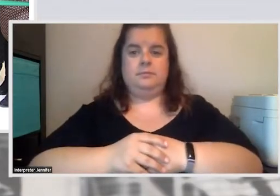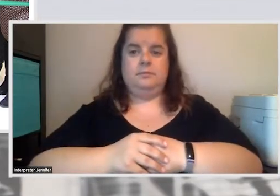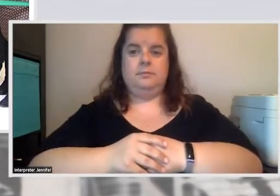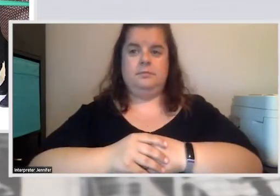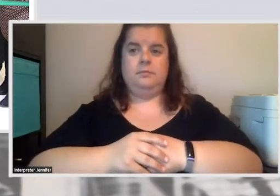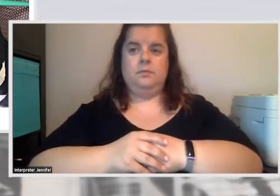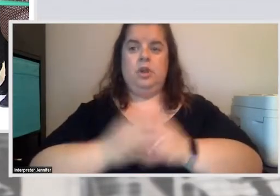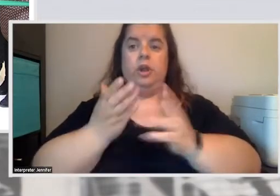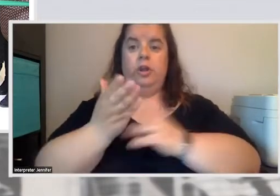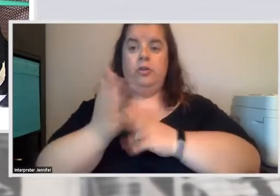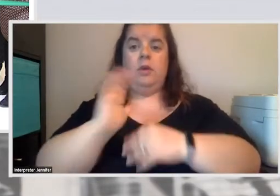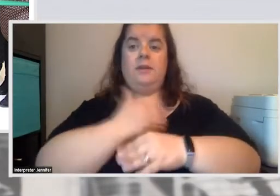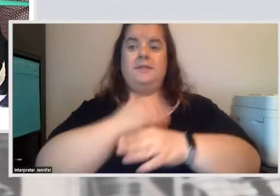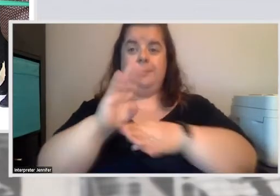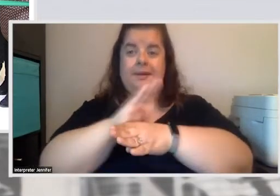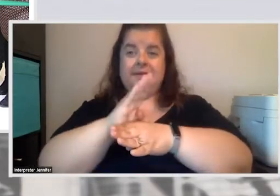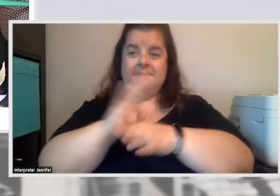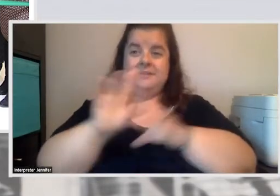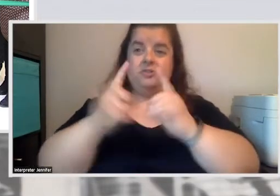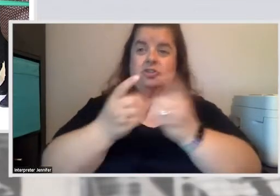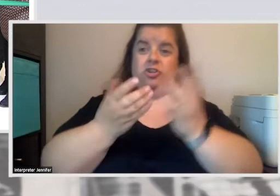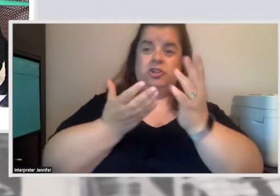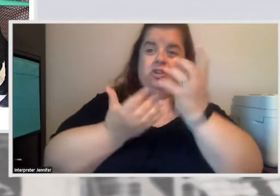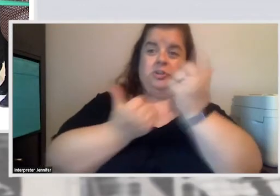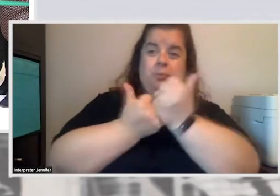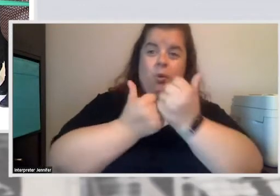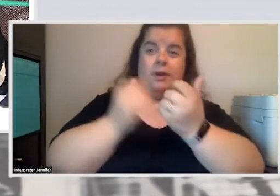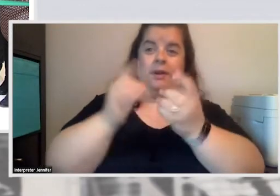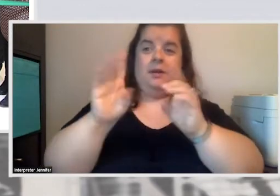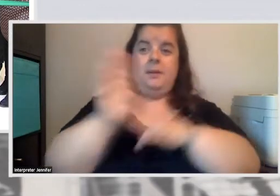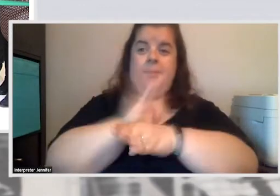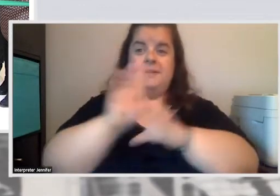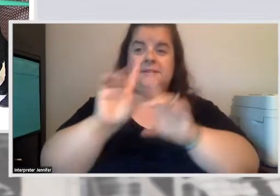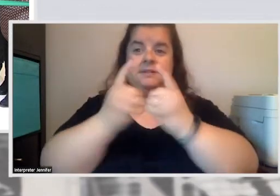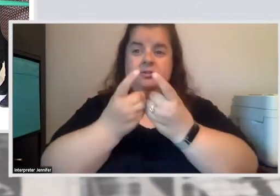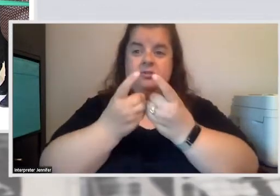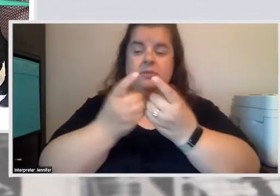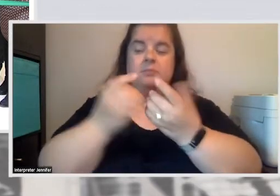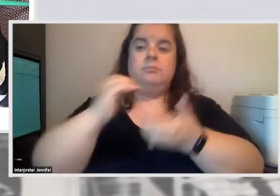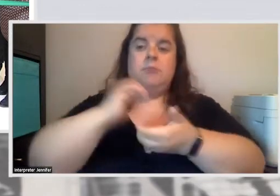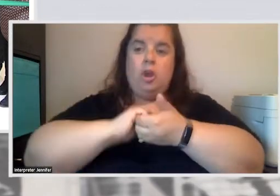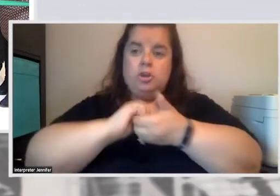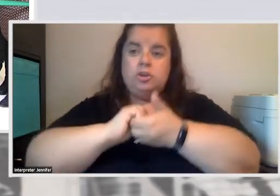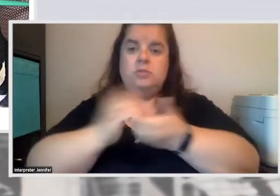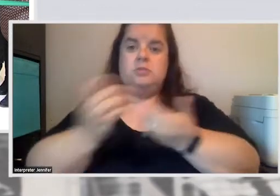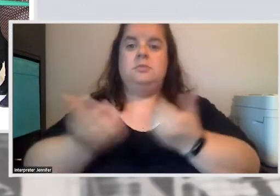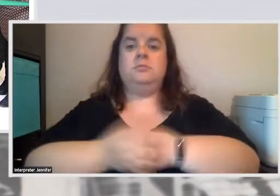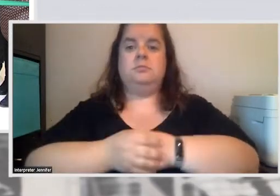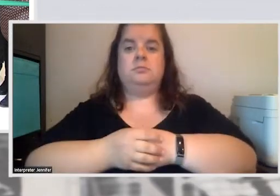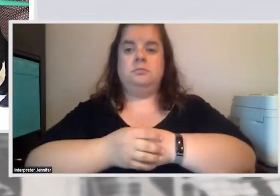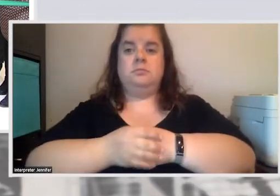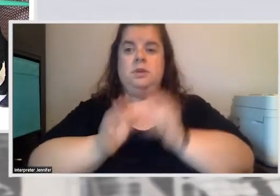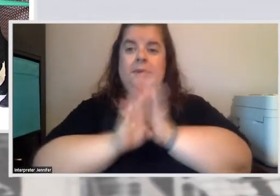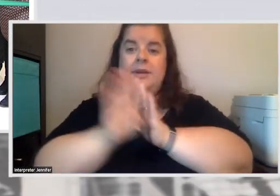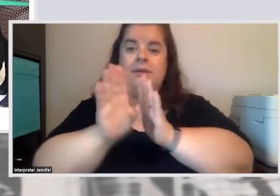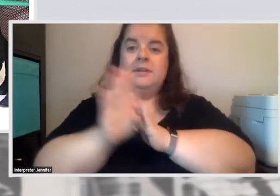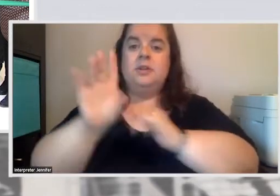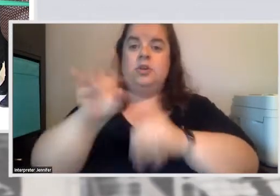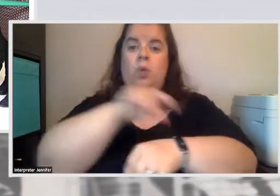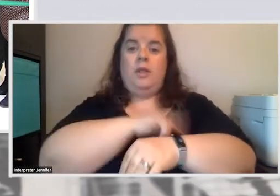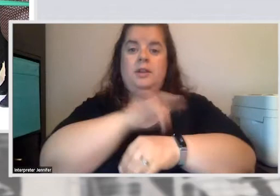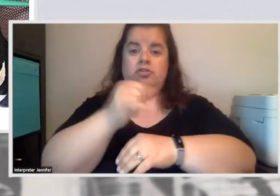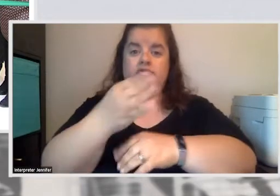in business districts and support of our business district partners to make great neighborhood business districts, and kind of building on the quality job creation is